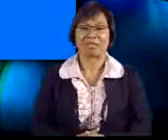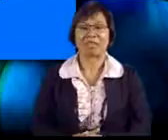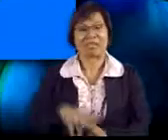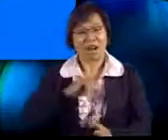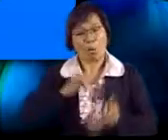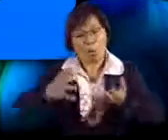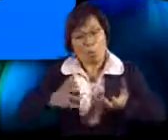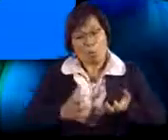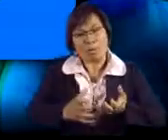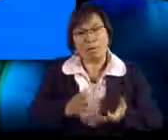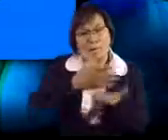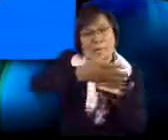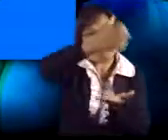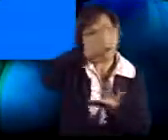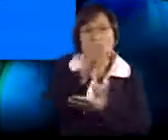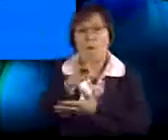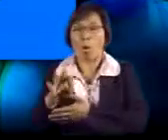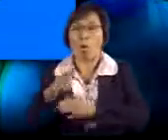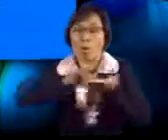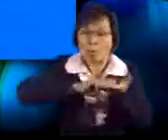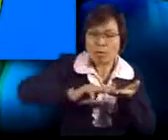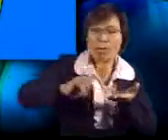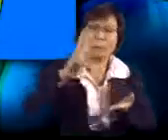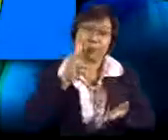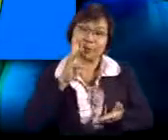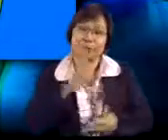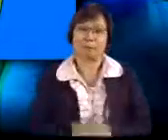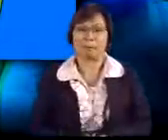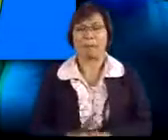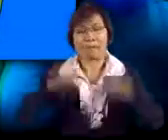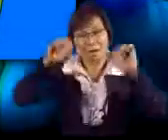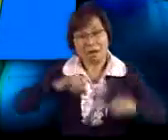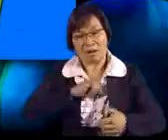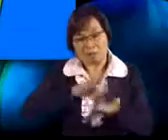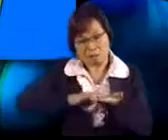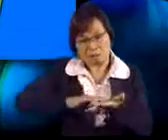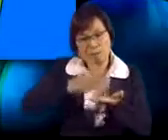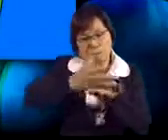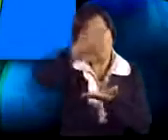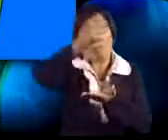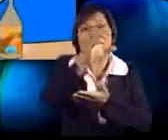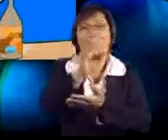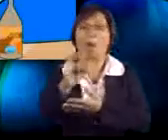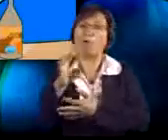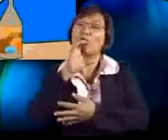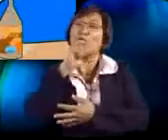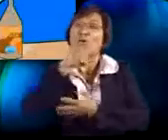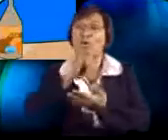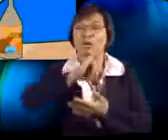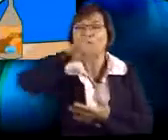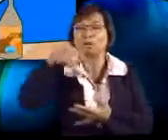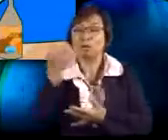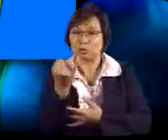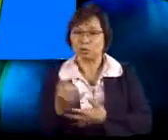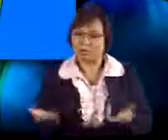I want a bottle of mineral water. Can I have a bottle of orange juice? Here you